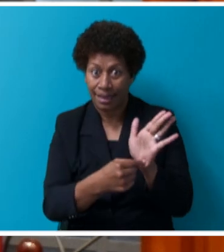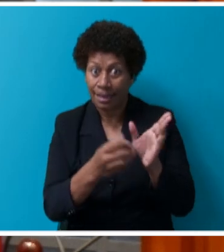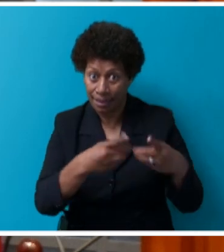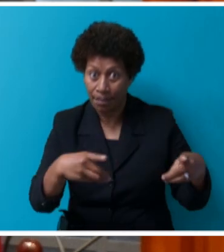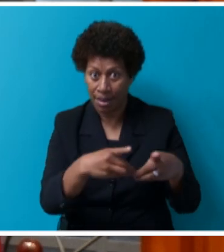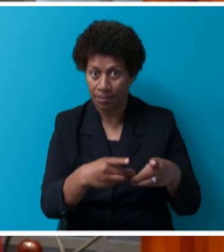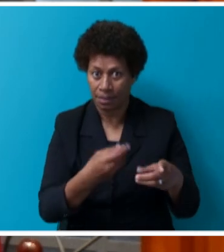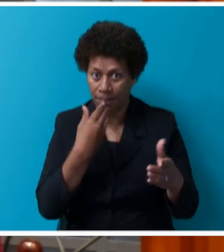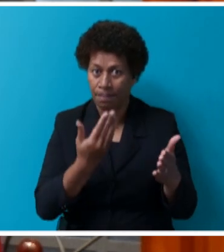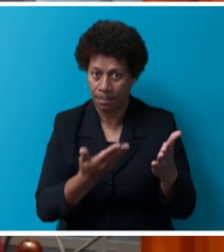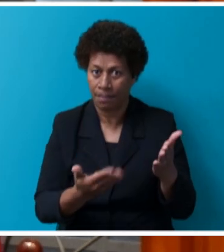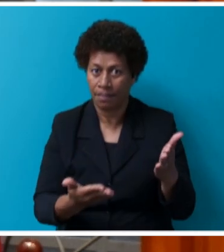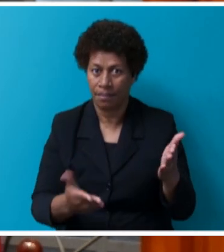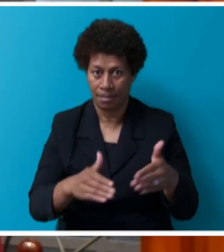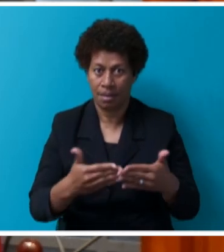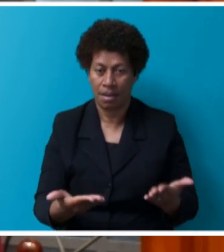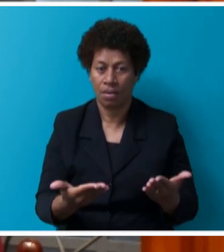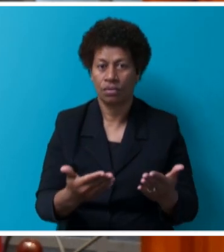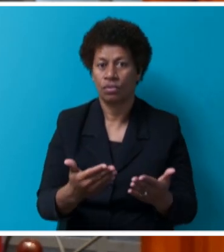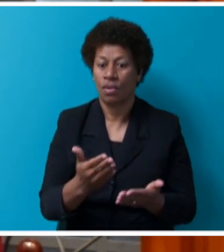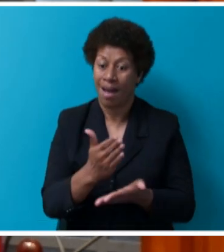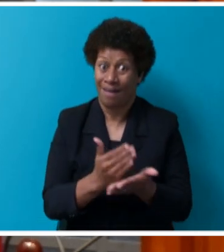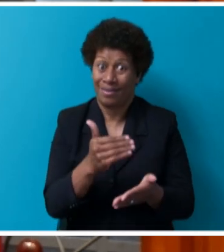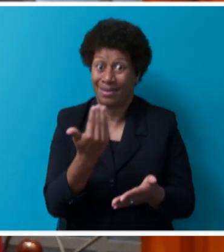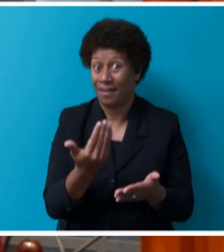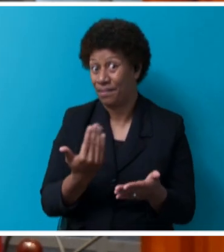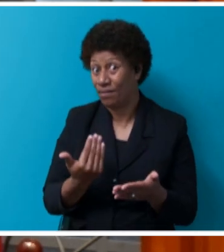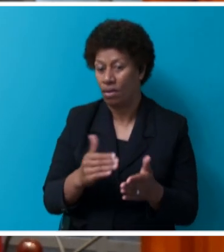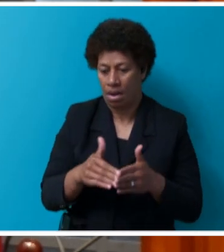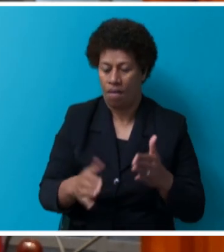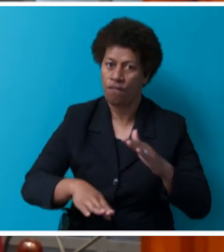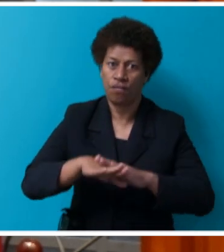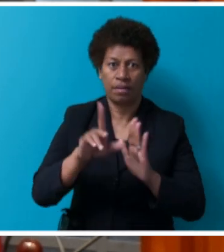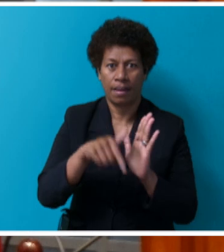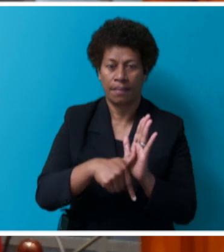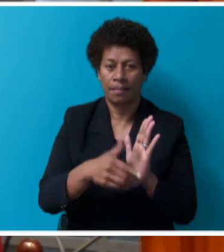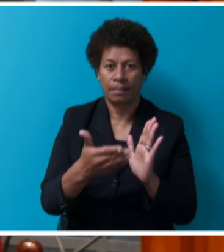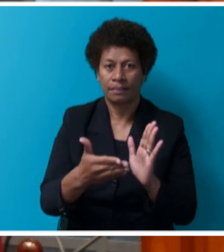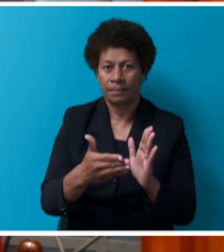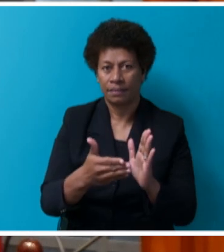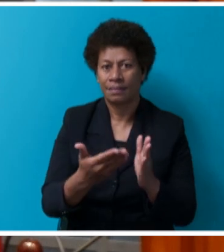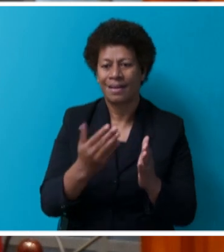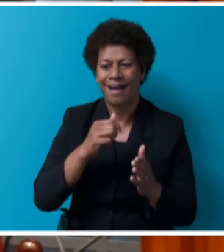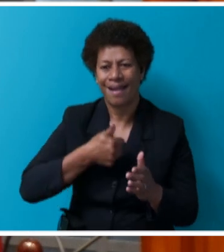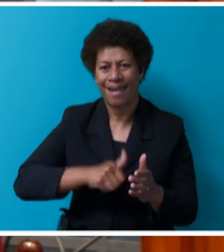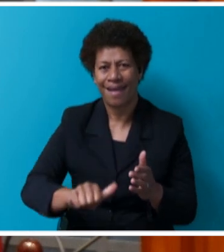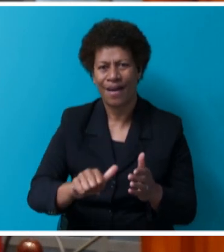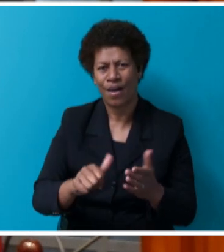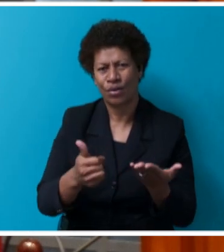Speaker, sir, the revision from half to full day program allows ECE children and teachers to participate in